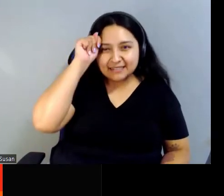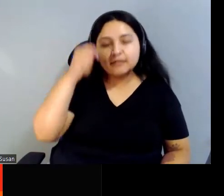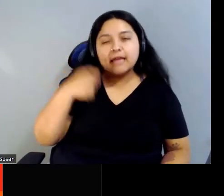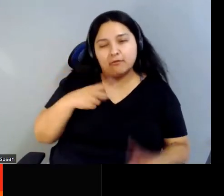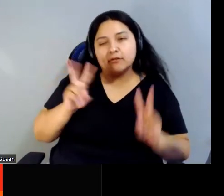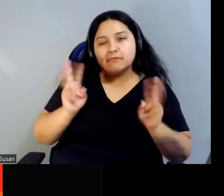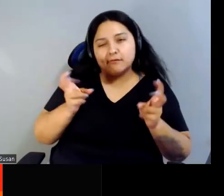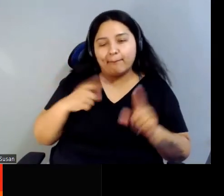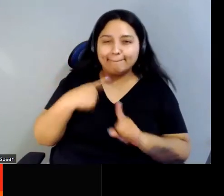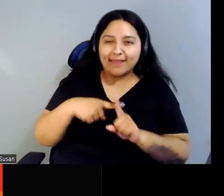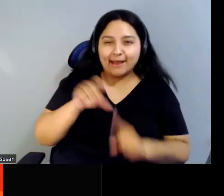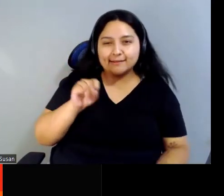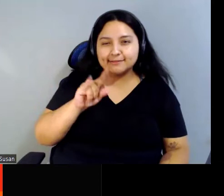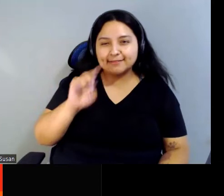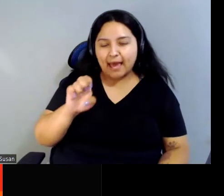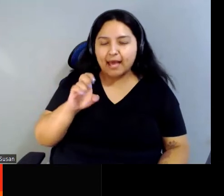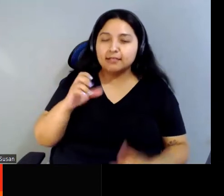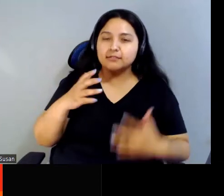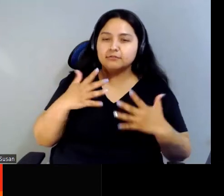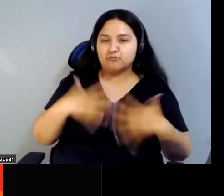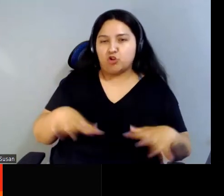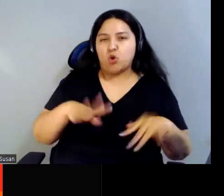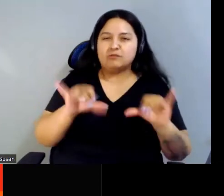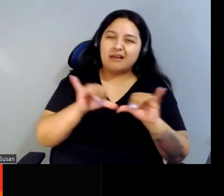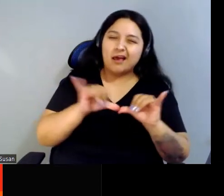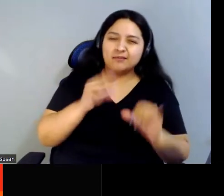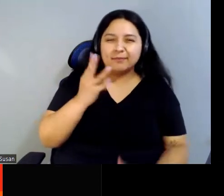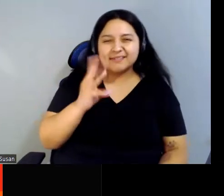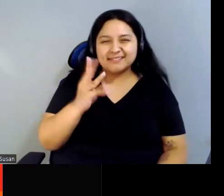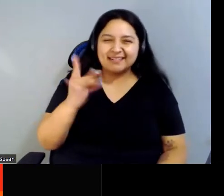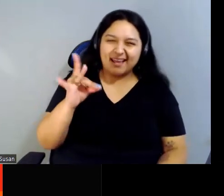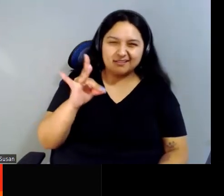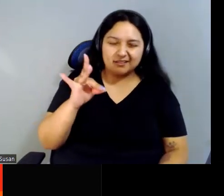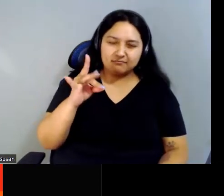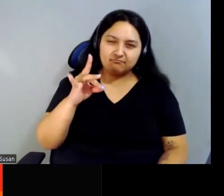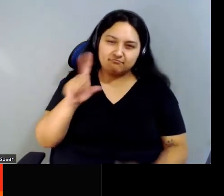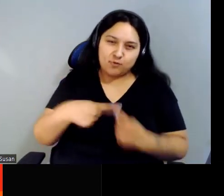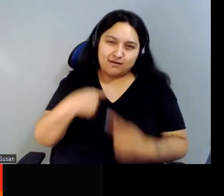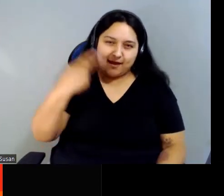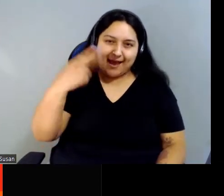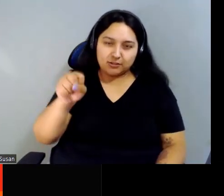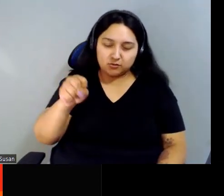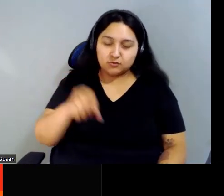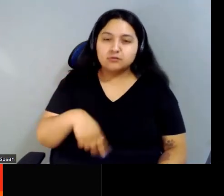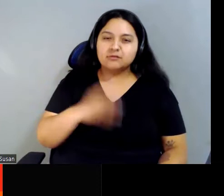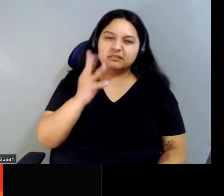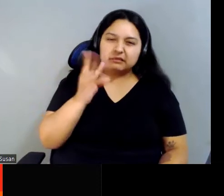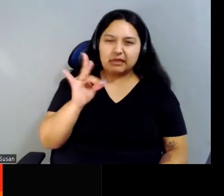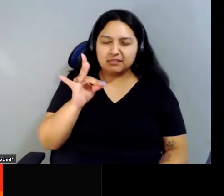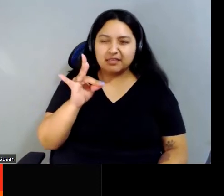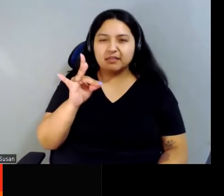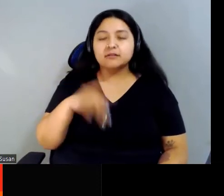I wore like a size 16, 18 in high school. None of the juniors' clothes fit me really. And a friend of